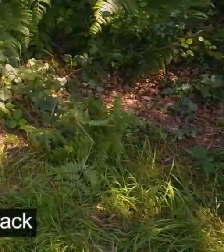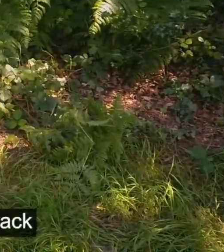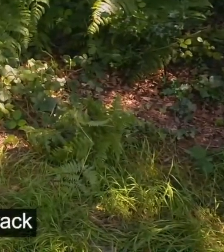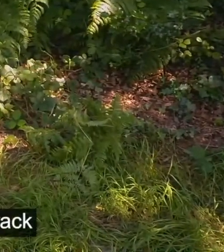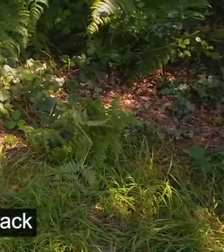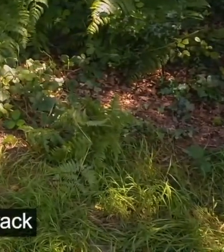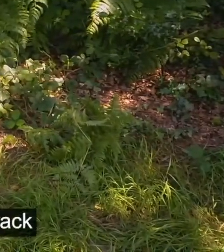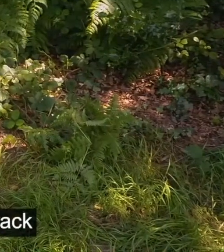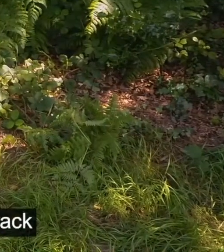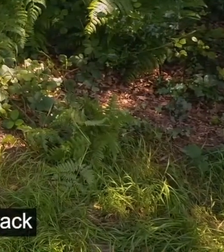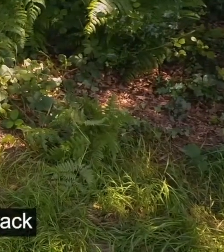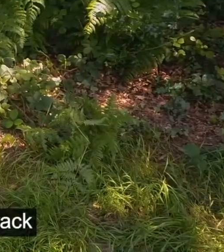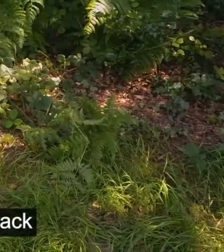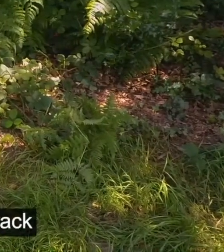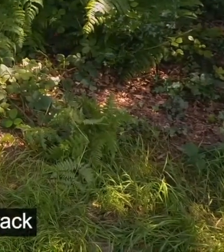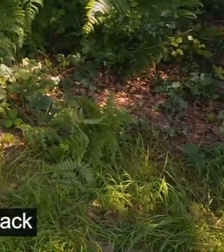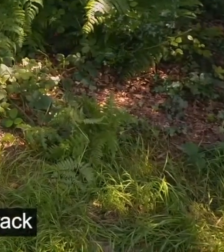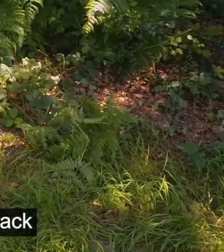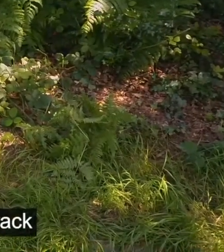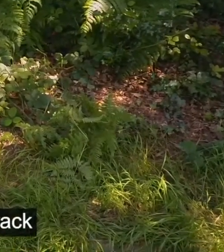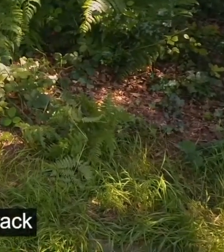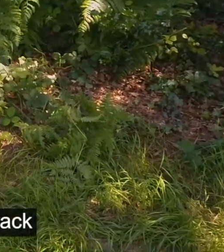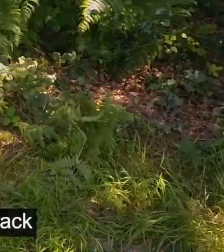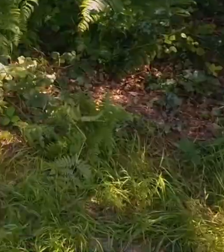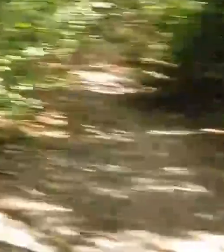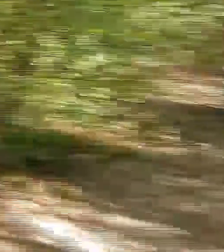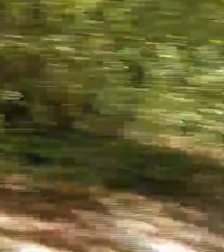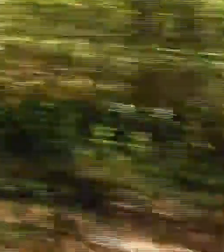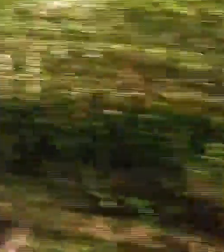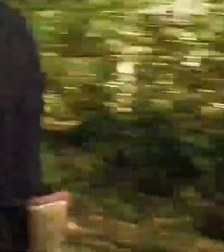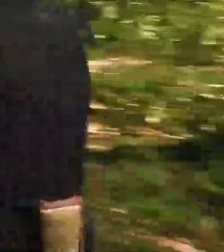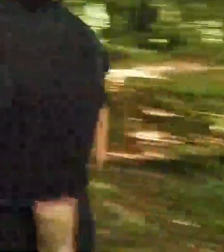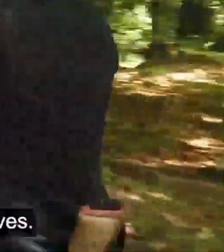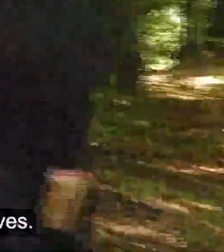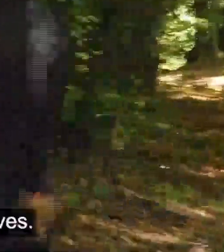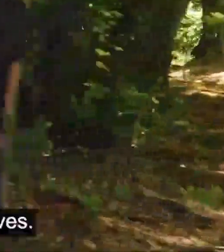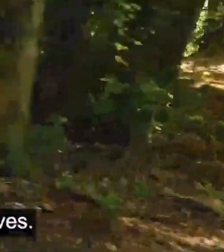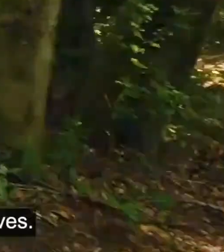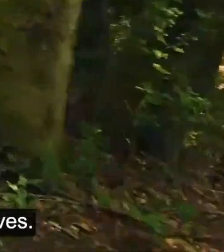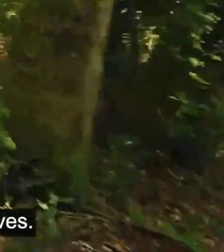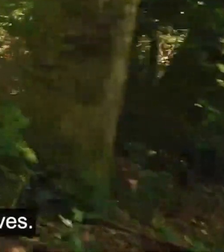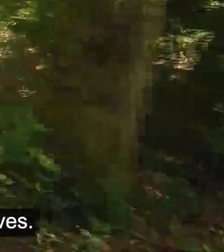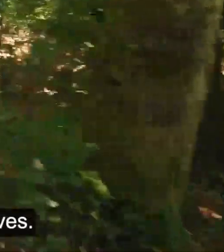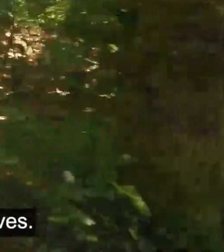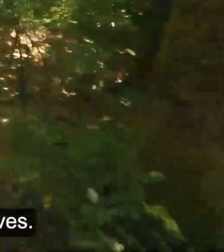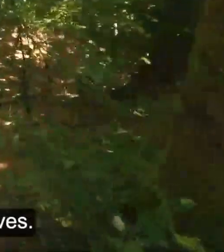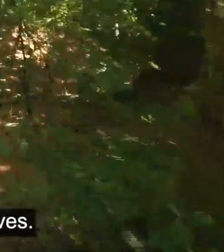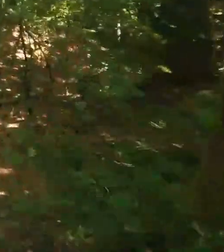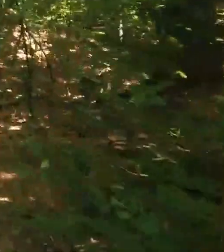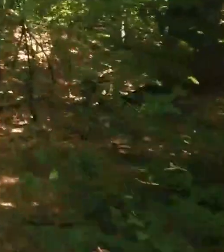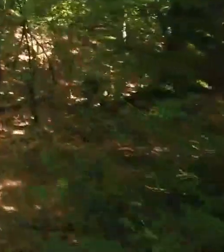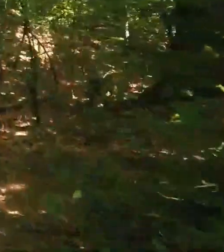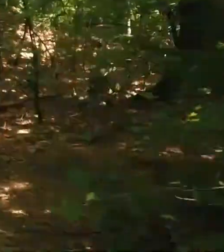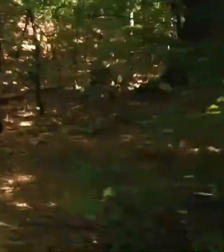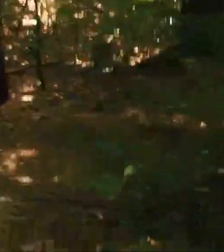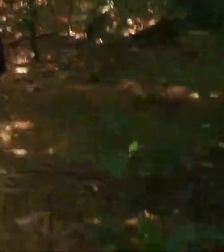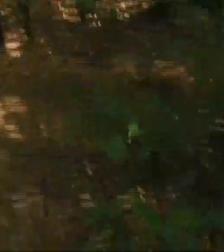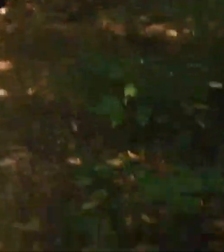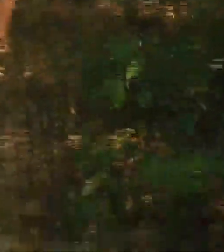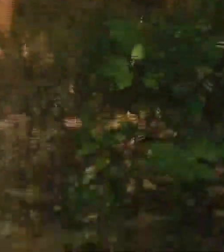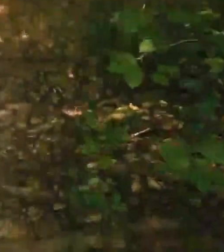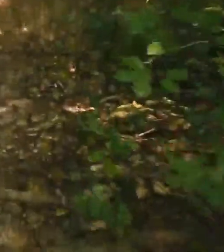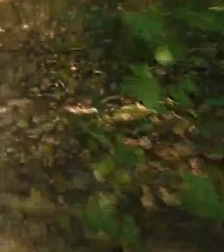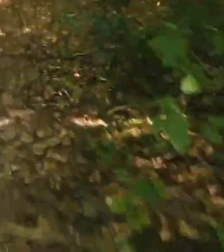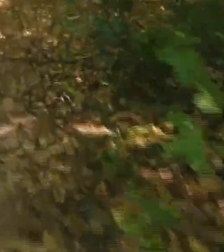tracking. She picked up the track through the woods. But we did a loop back on ourselves, so we came back